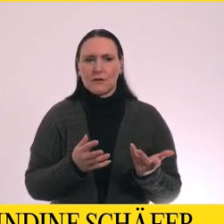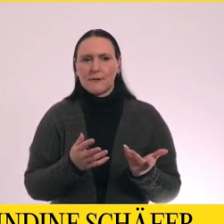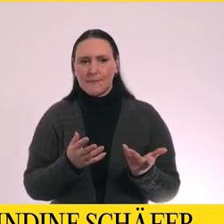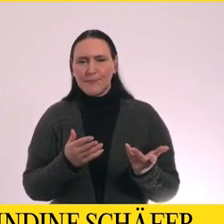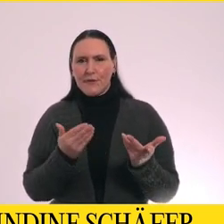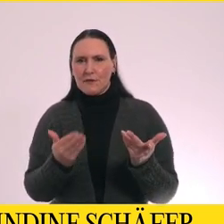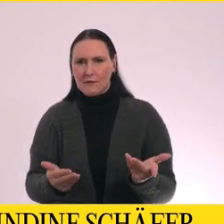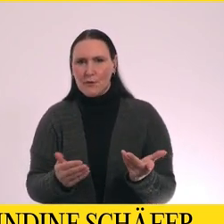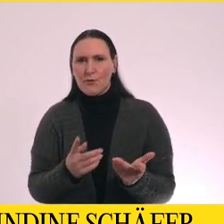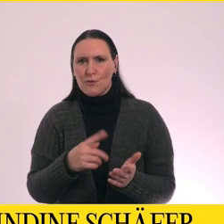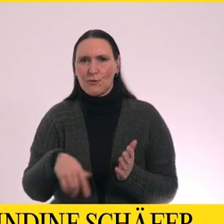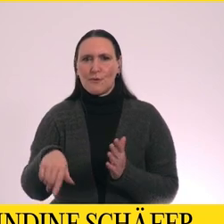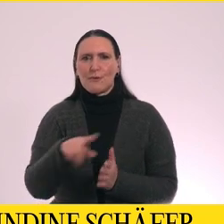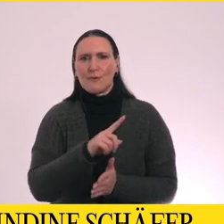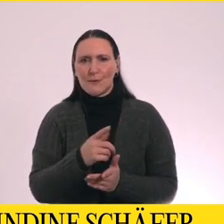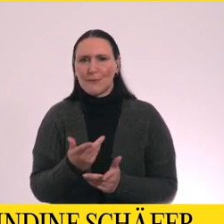in society between